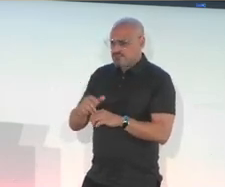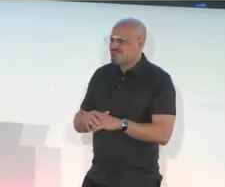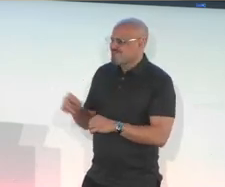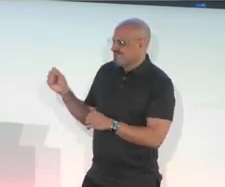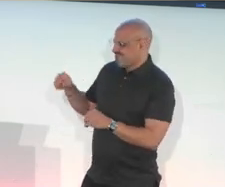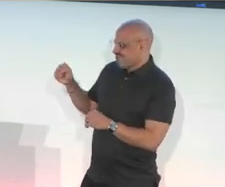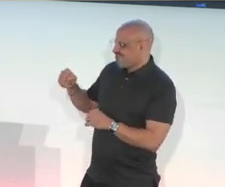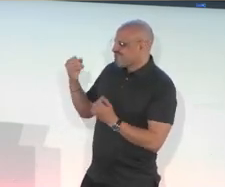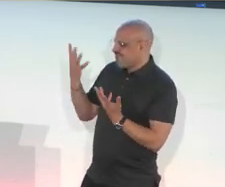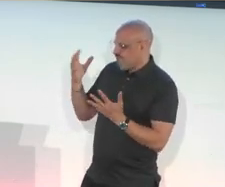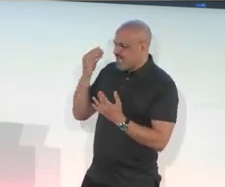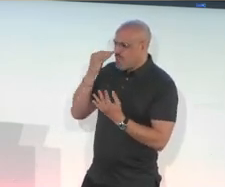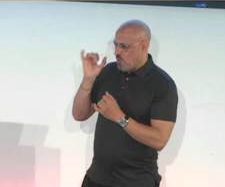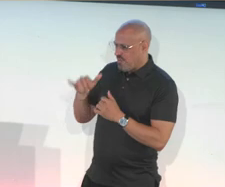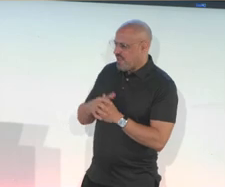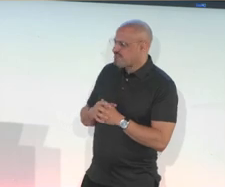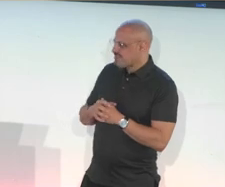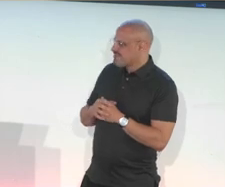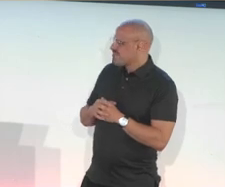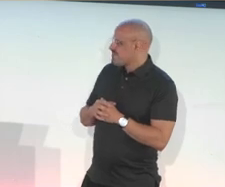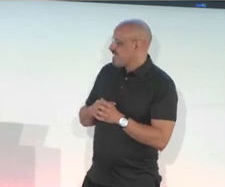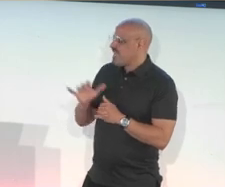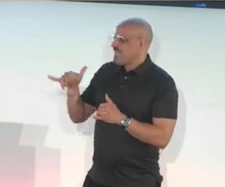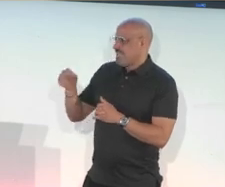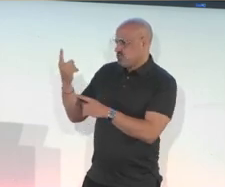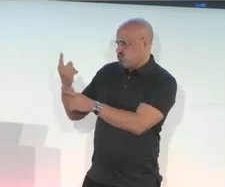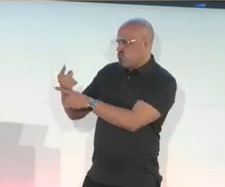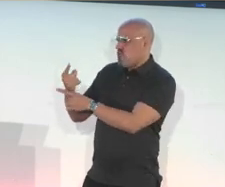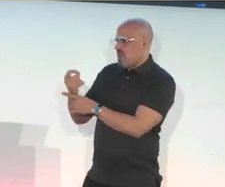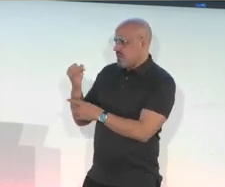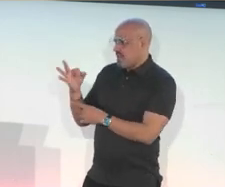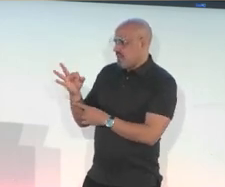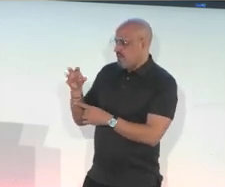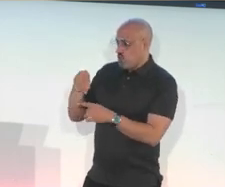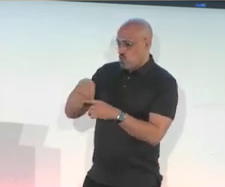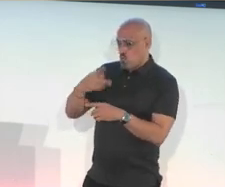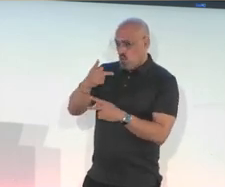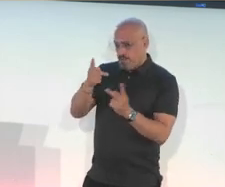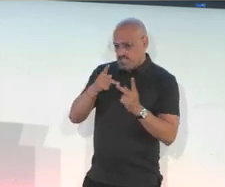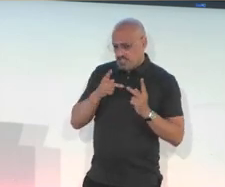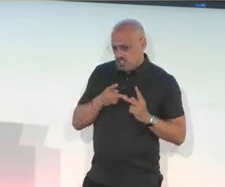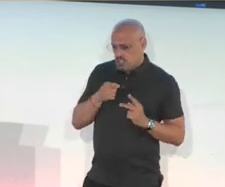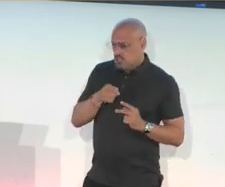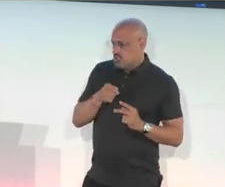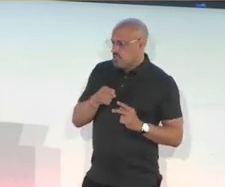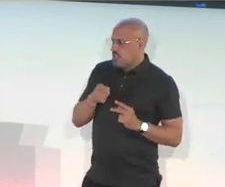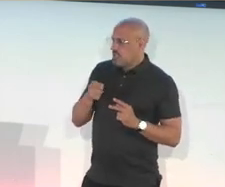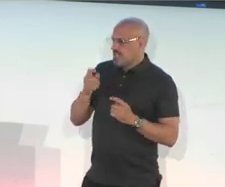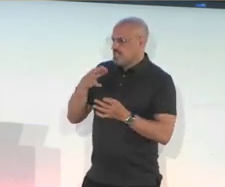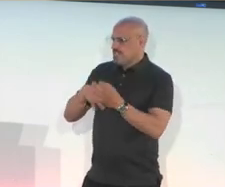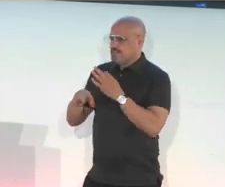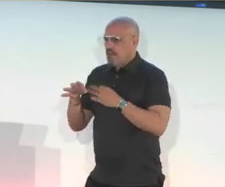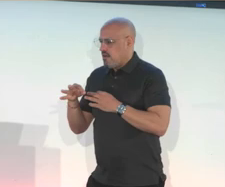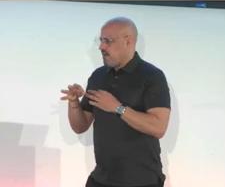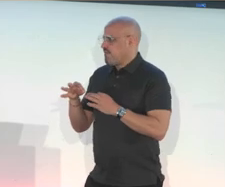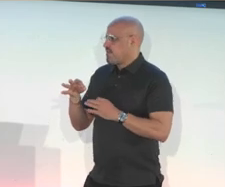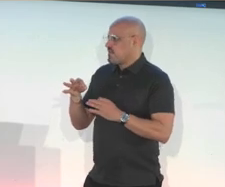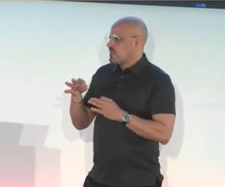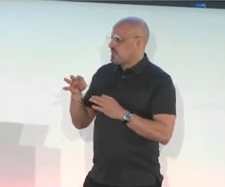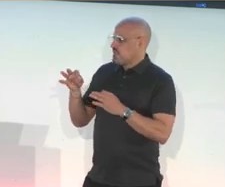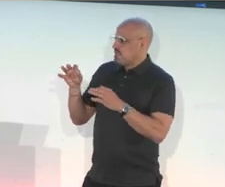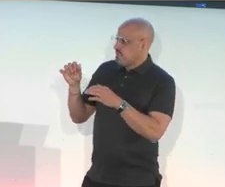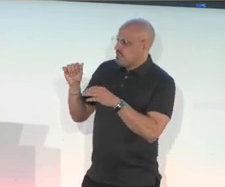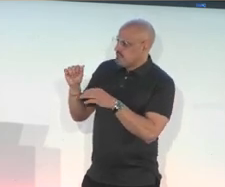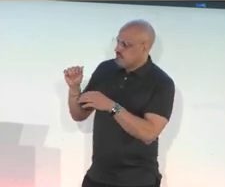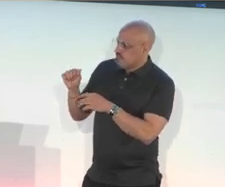I have thought about doing something like that, and yes, you are right. If you are in one position. As opposed to training